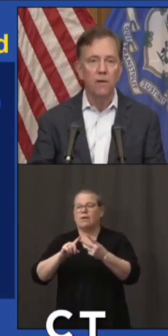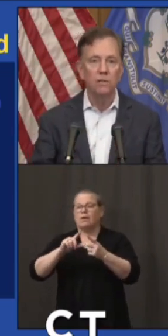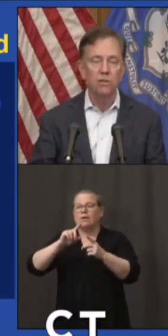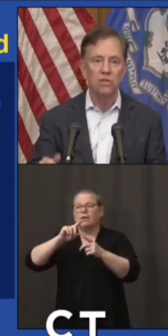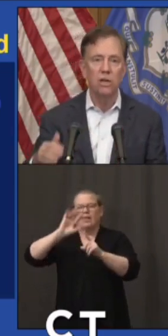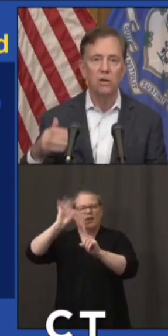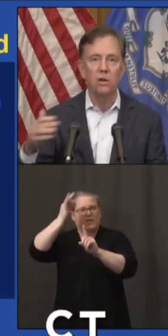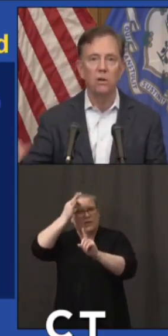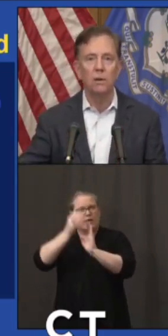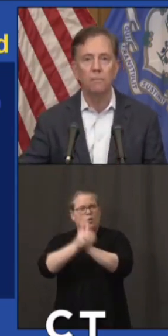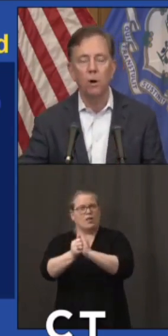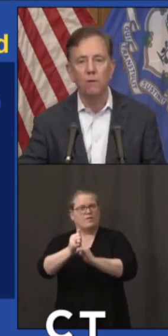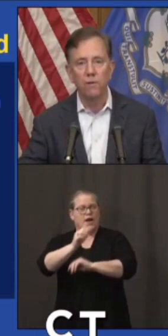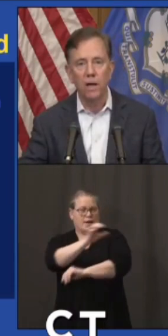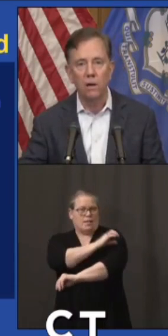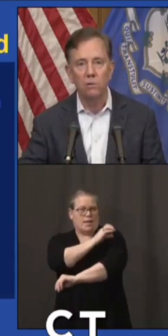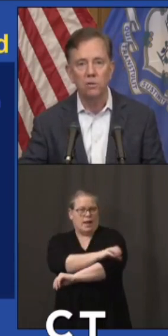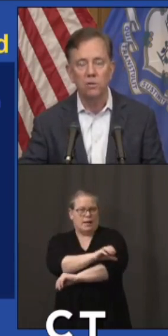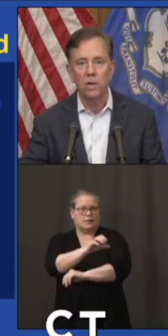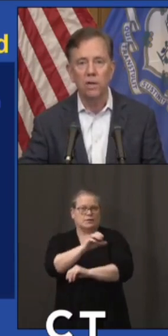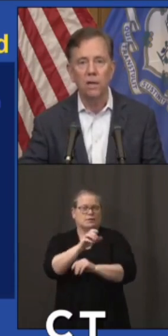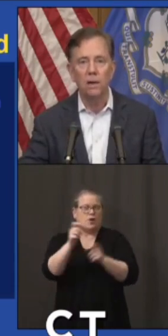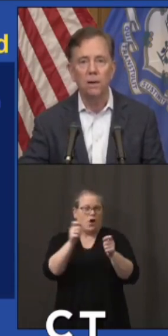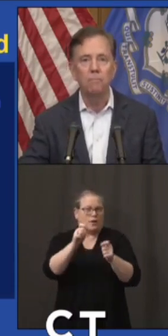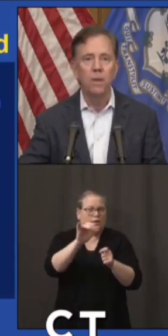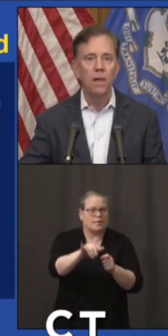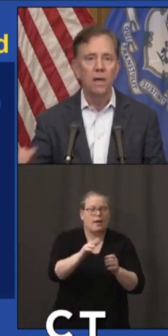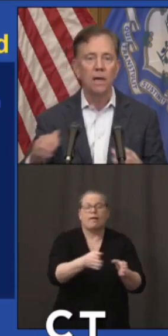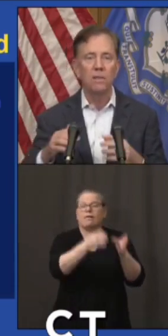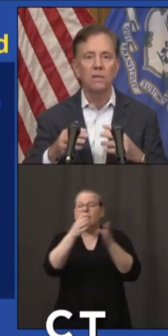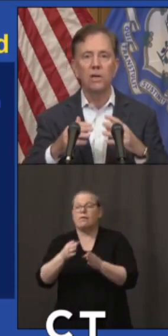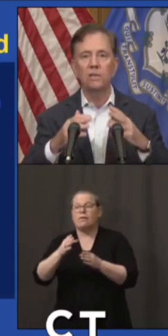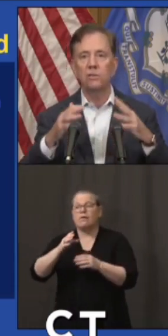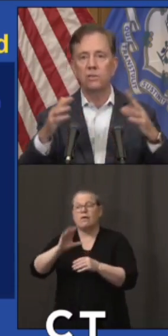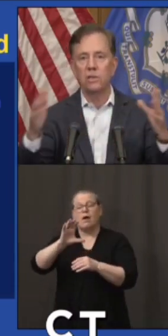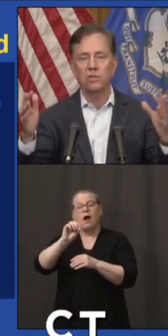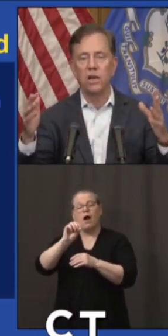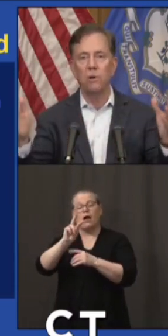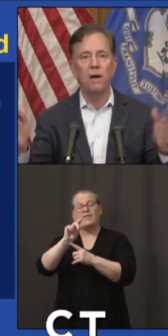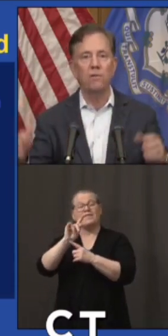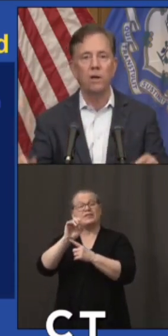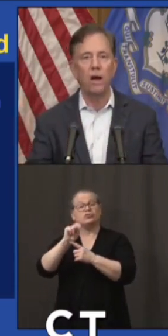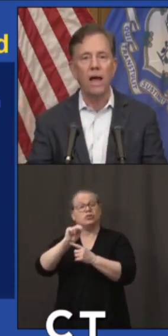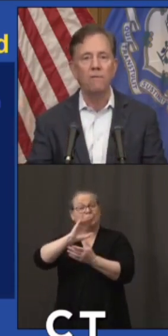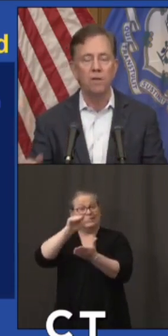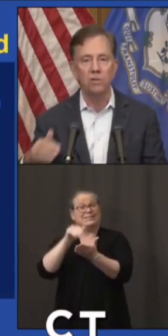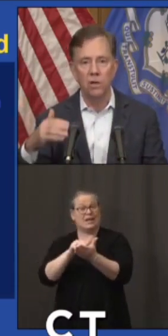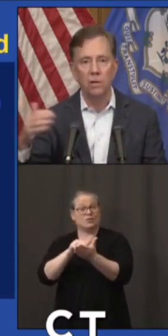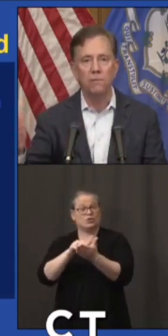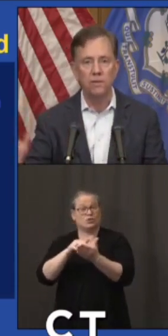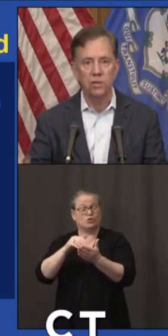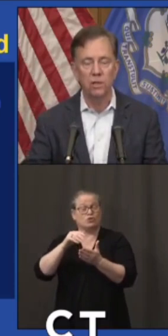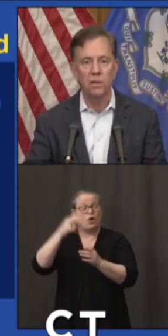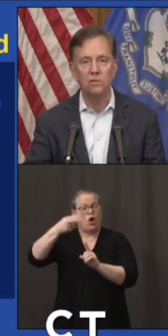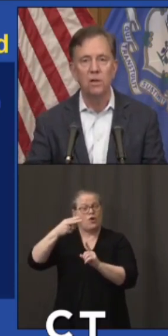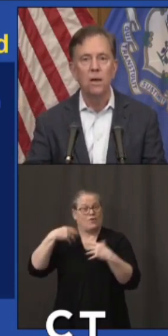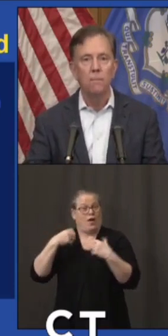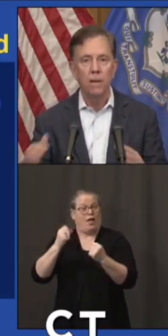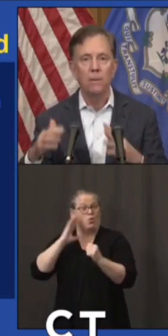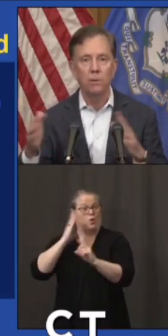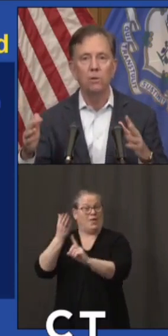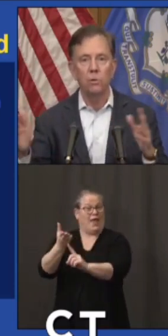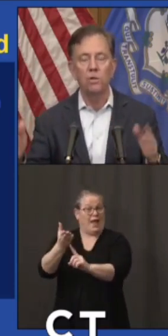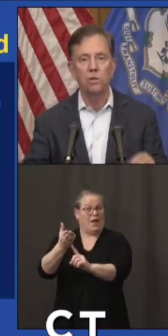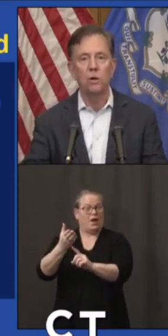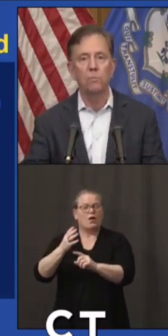that. Convention Center, Hartford Health is doing it there. And I think Josh is going to say we'll have another half dozen other facilities